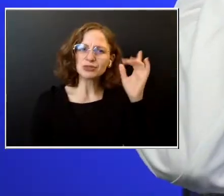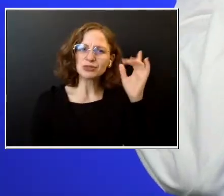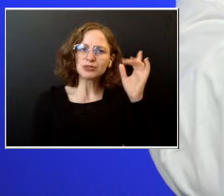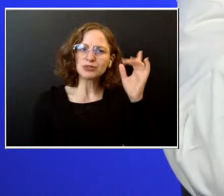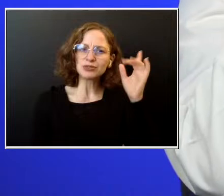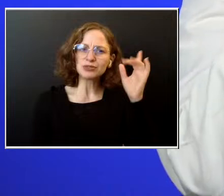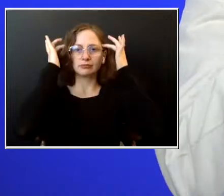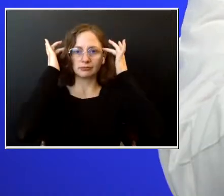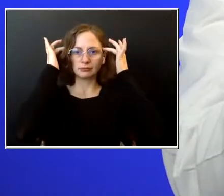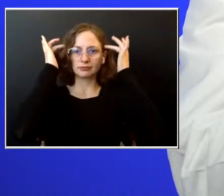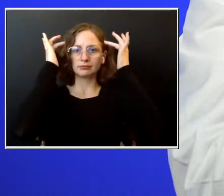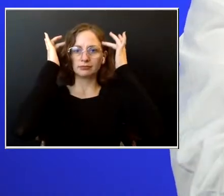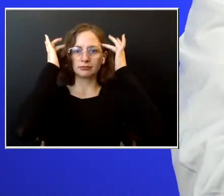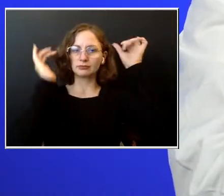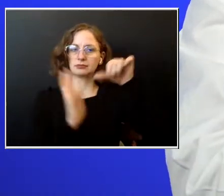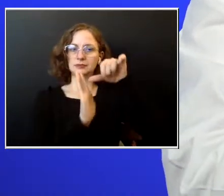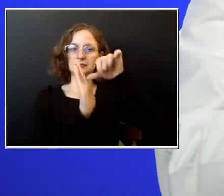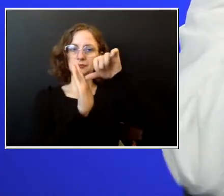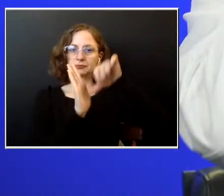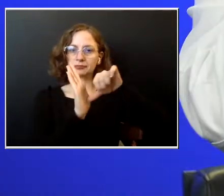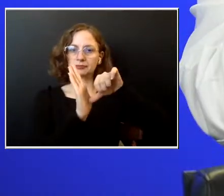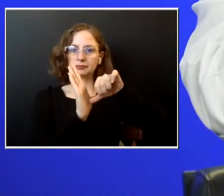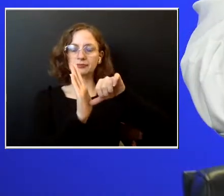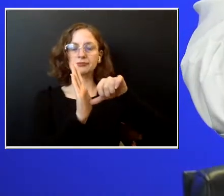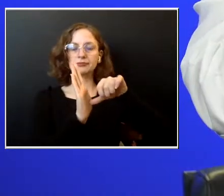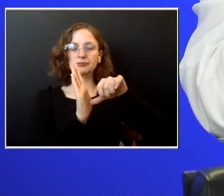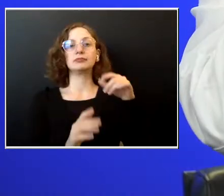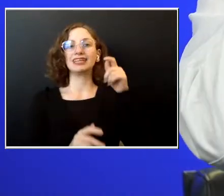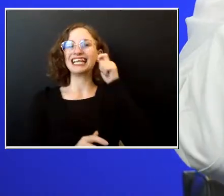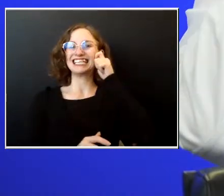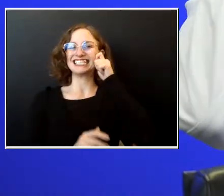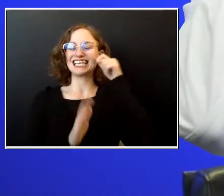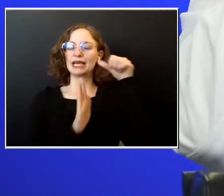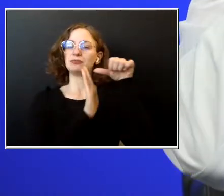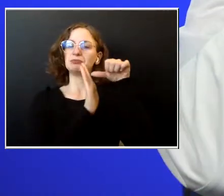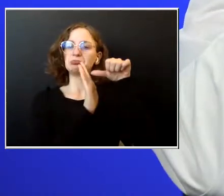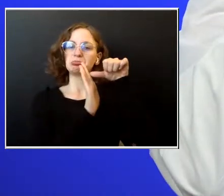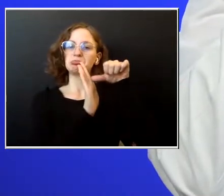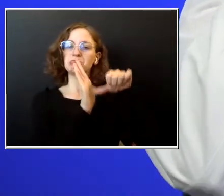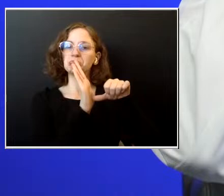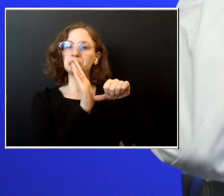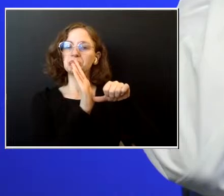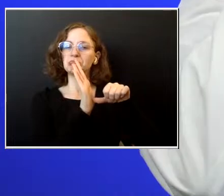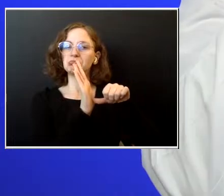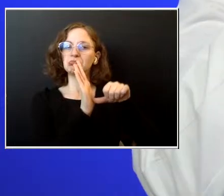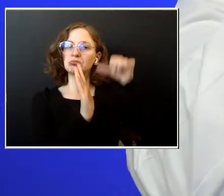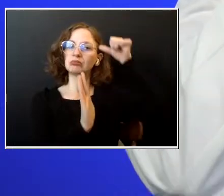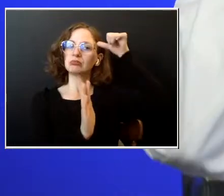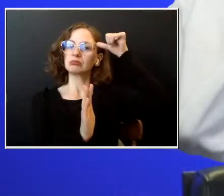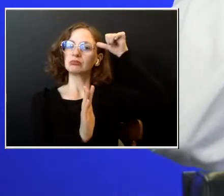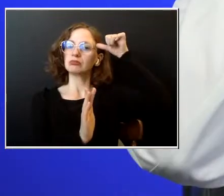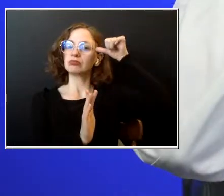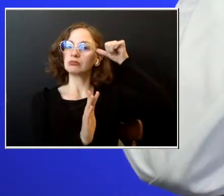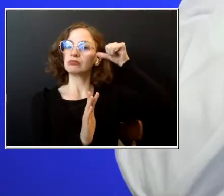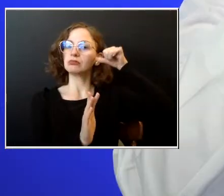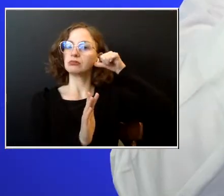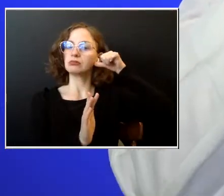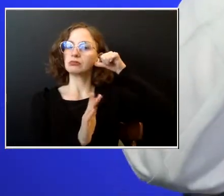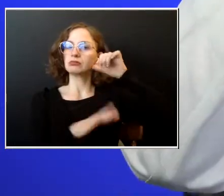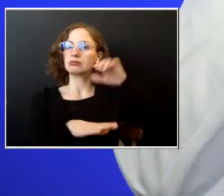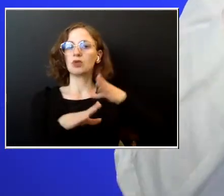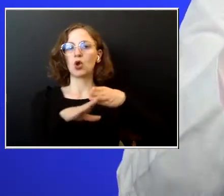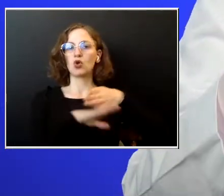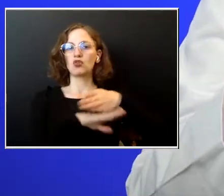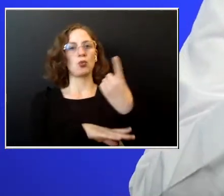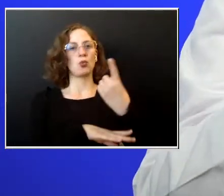so we make a skin incision, a few inches long here on the side, over top of one of these arteries that is normally providing